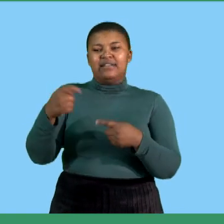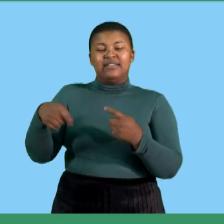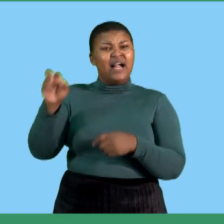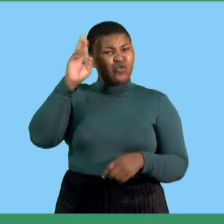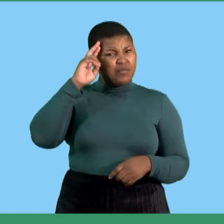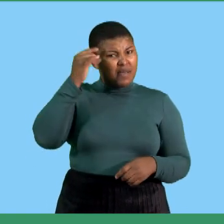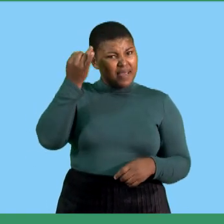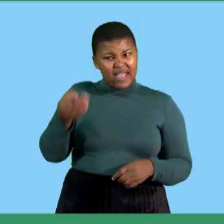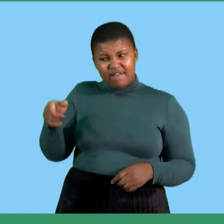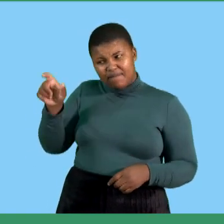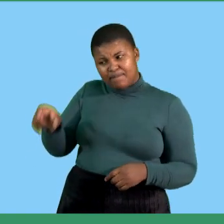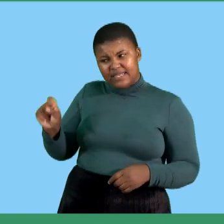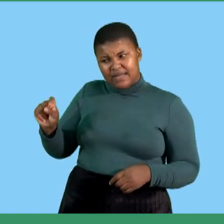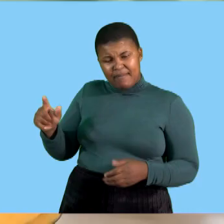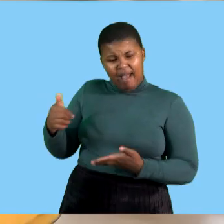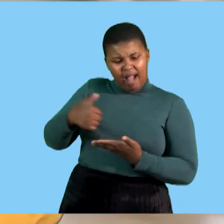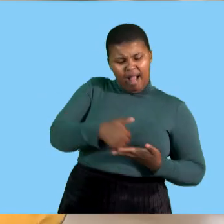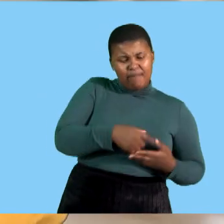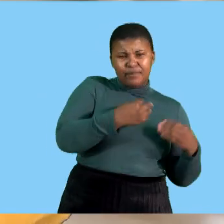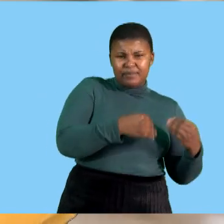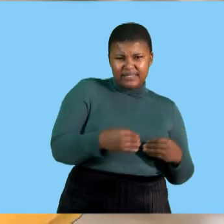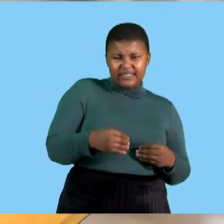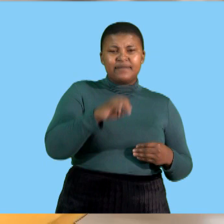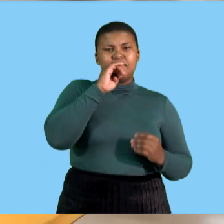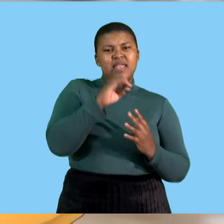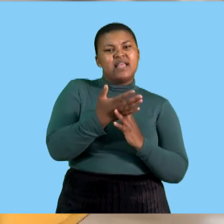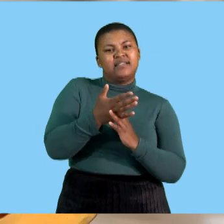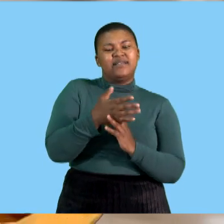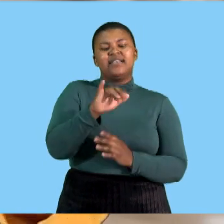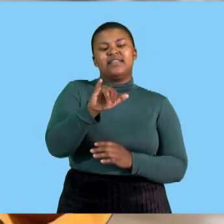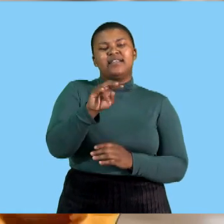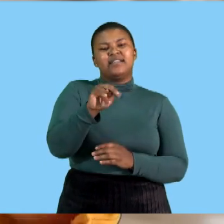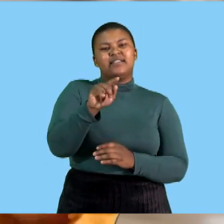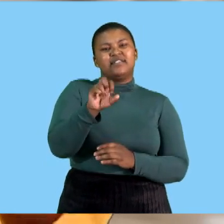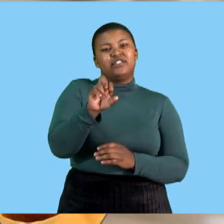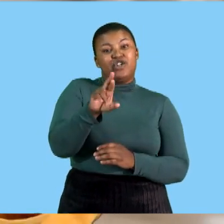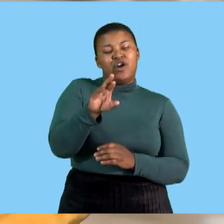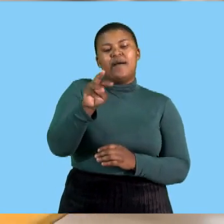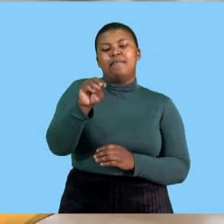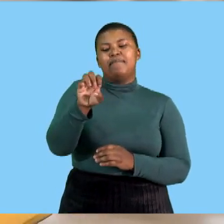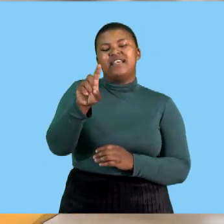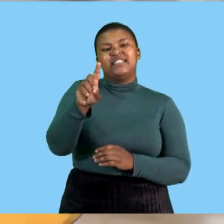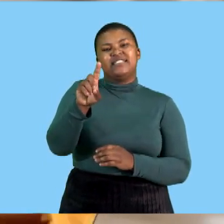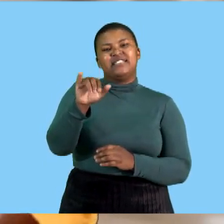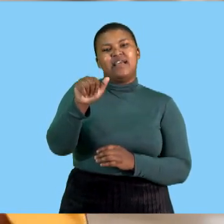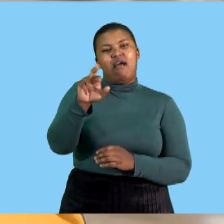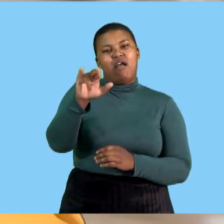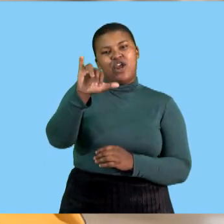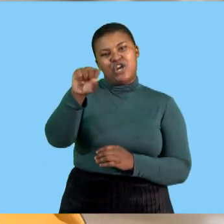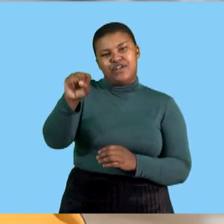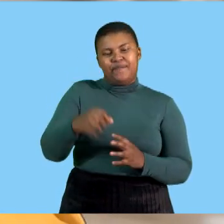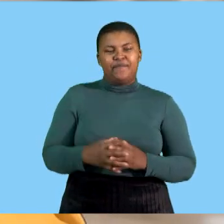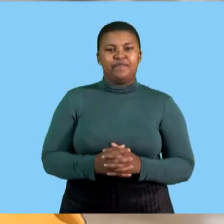when somebody distributes a business's products, they are called an intermediary. So this is the relationship here.